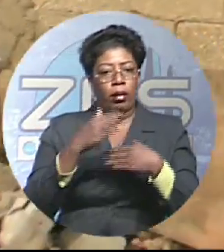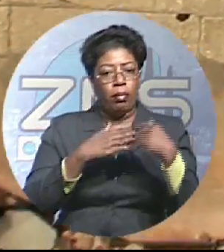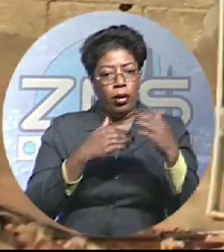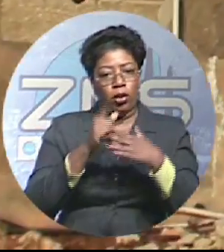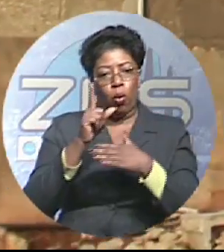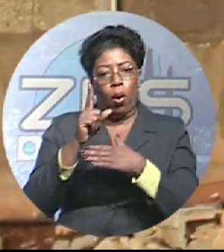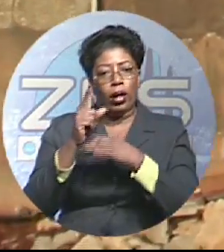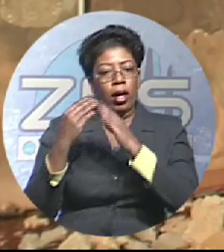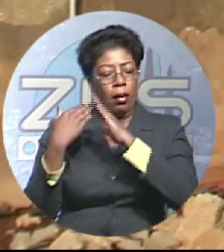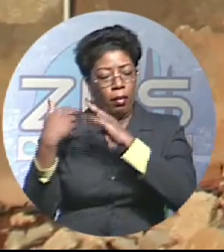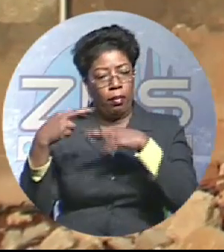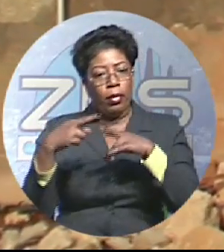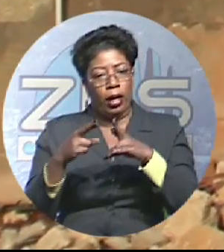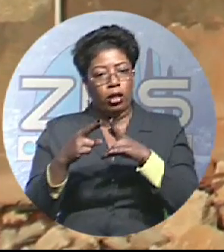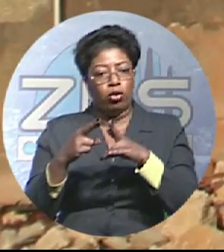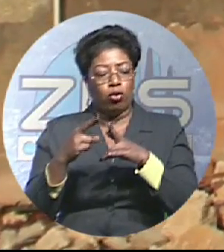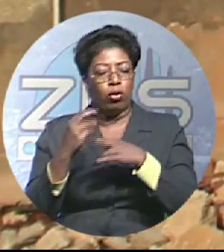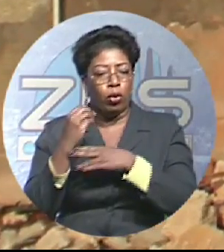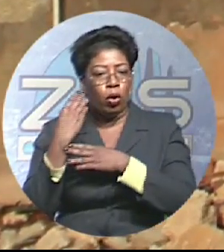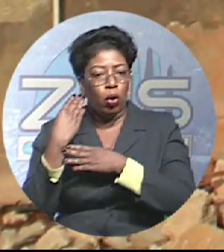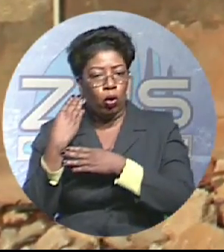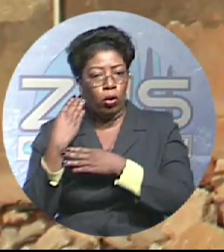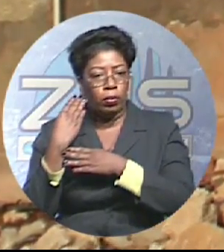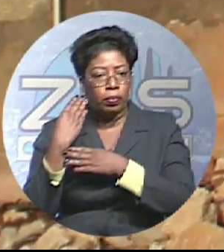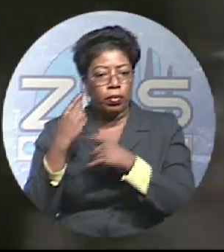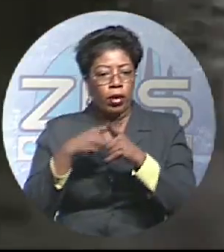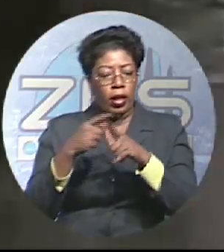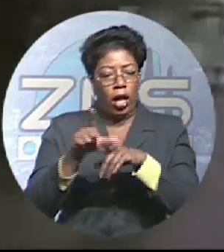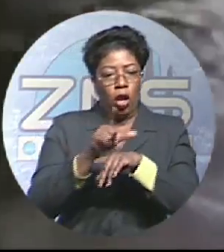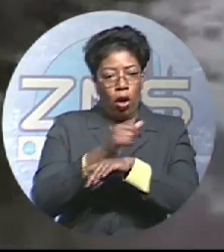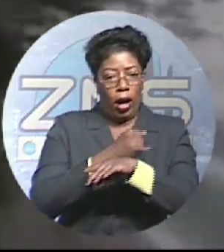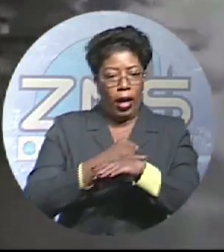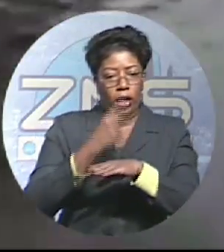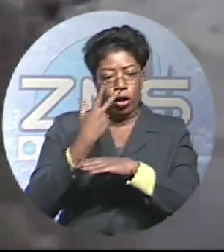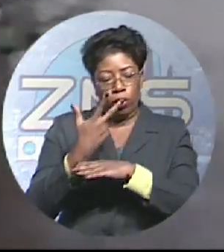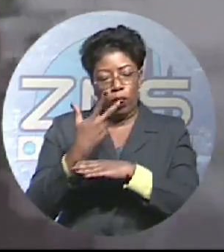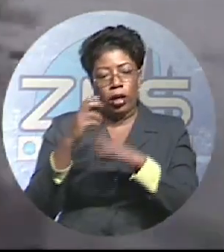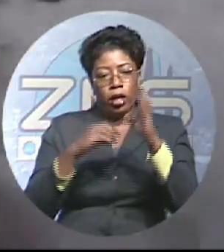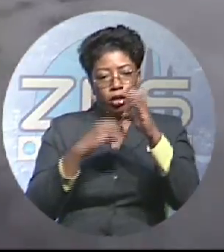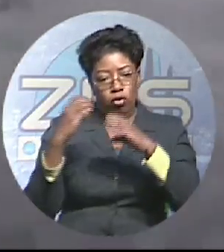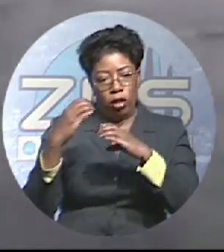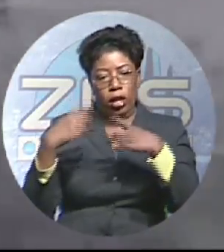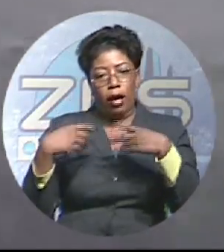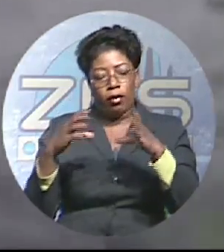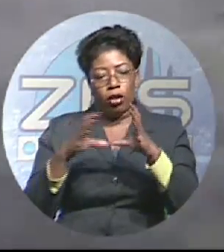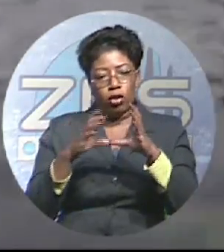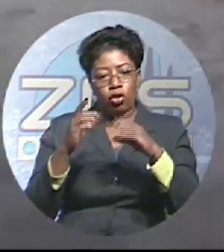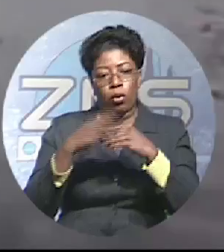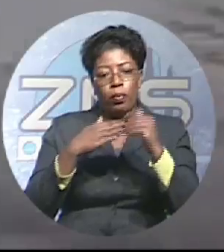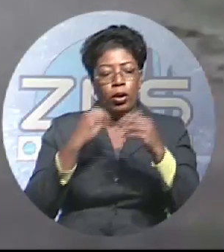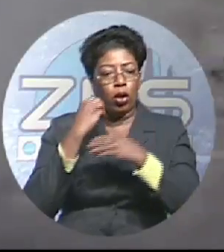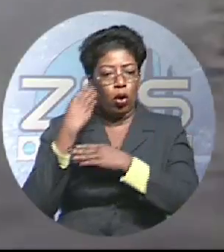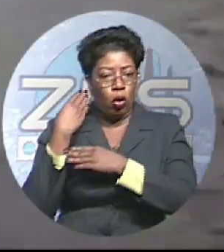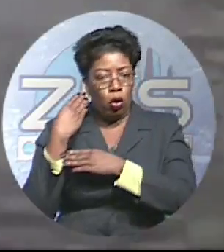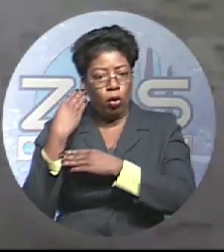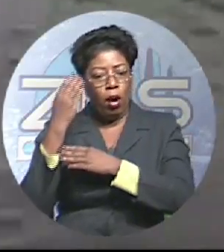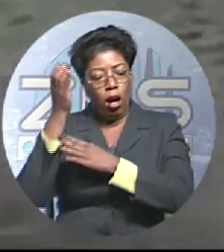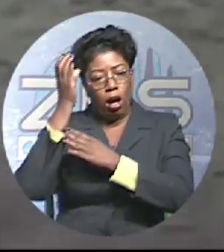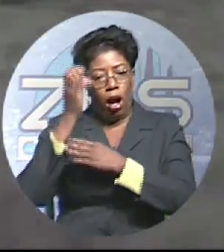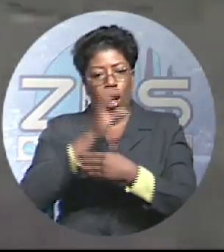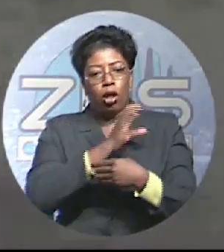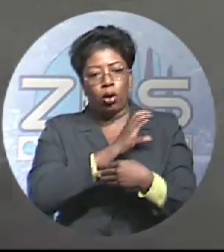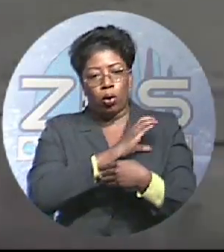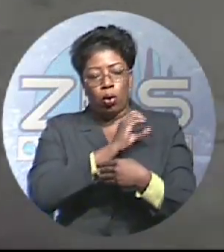estimated at $21,500. Then in Long Island, 3 contractors received contracts to build homes. Carl Cooper